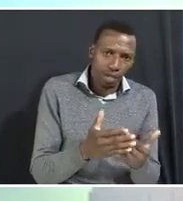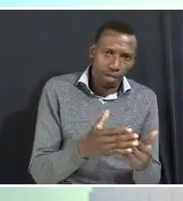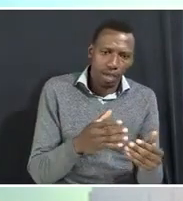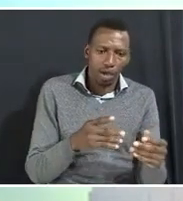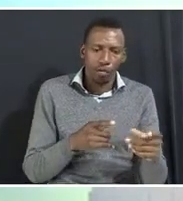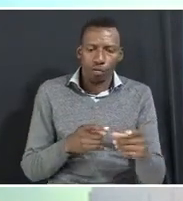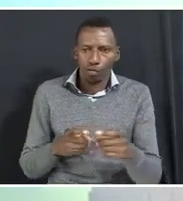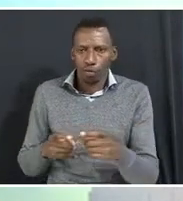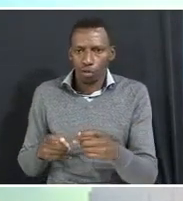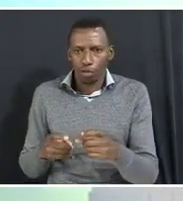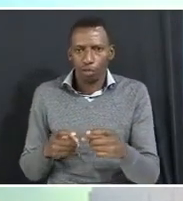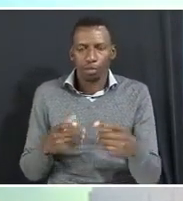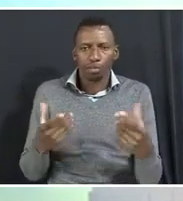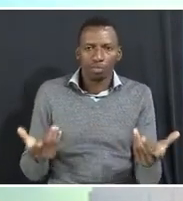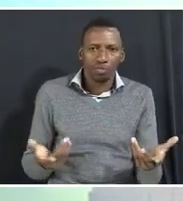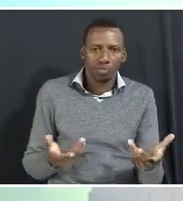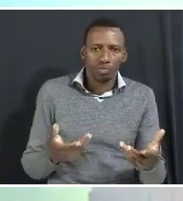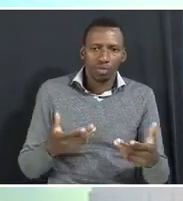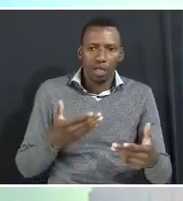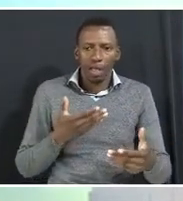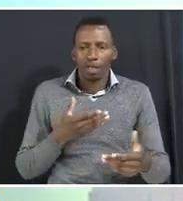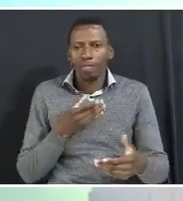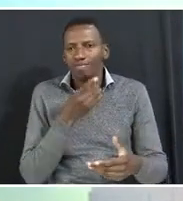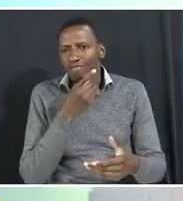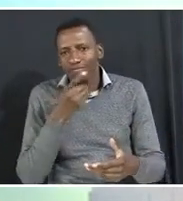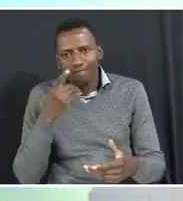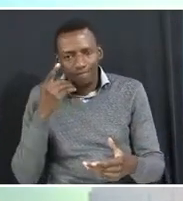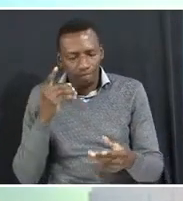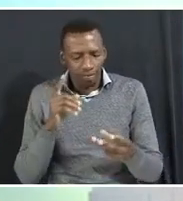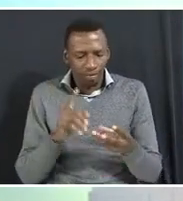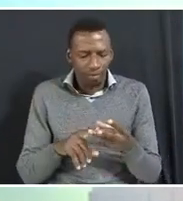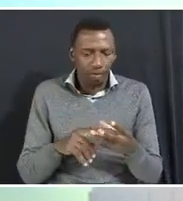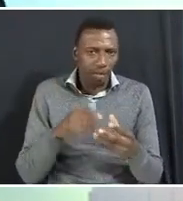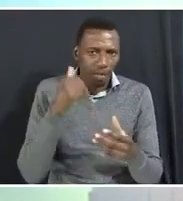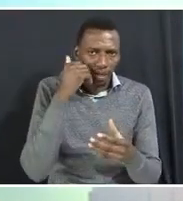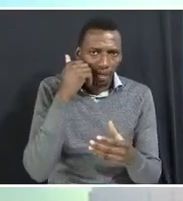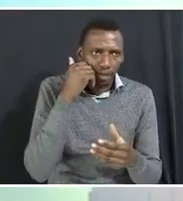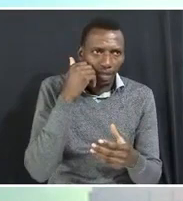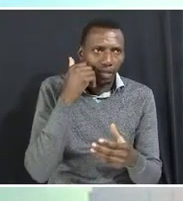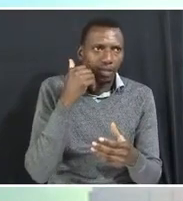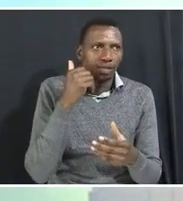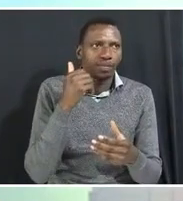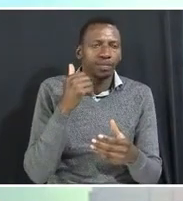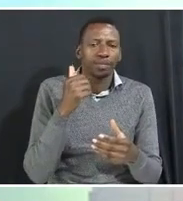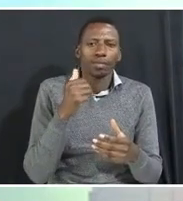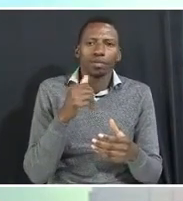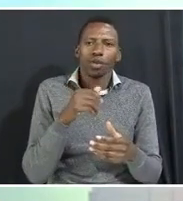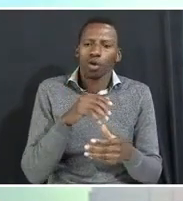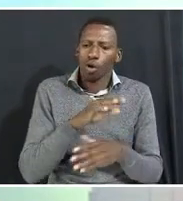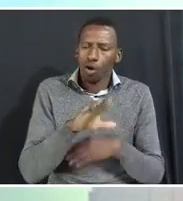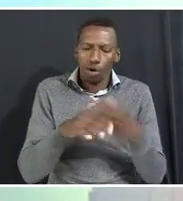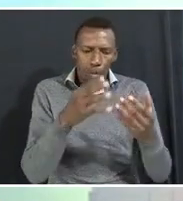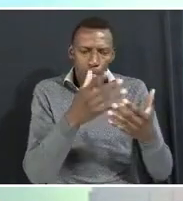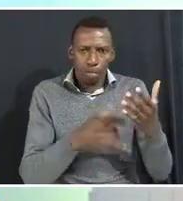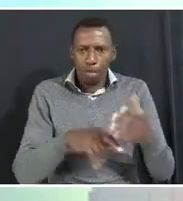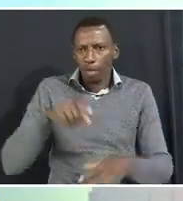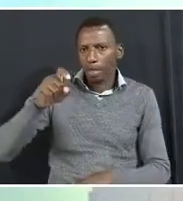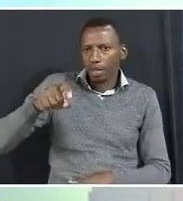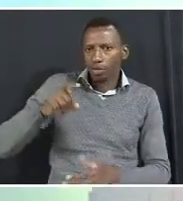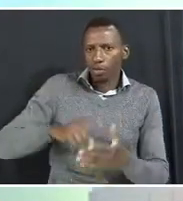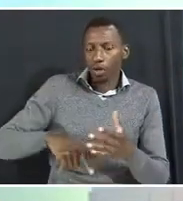care of the famines, taking care of sickness, with all the man's wisdom, but yet